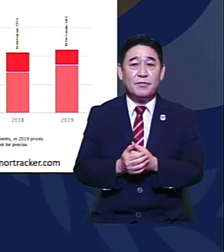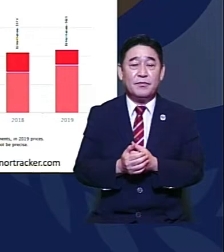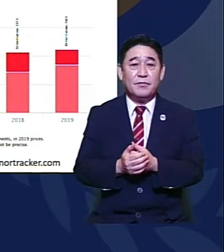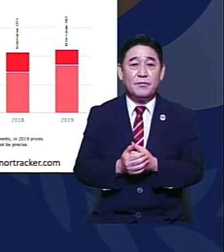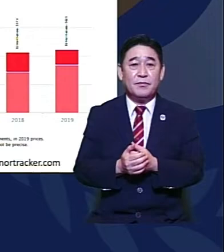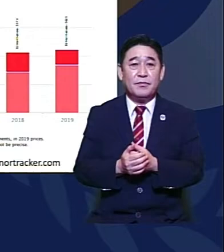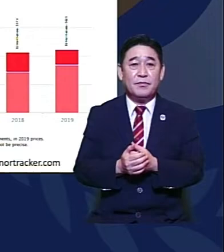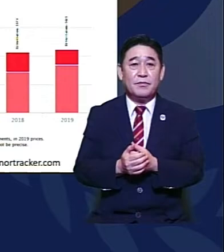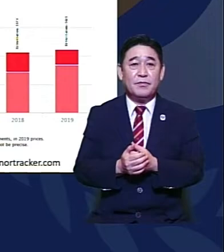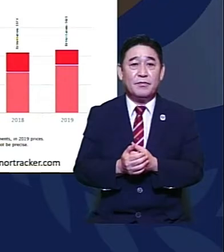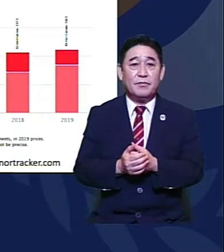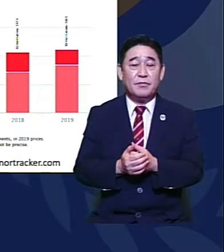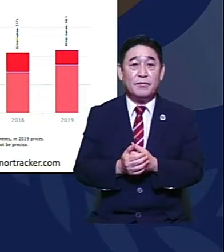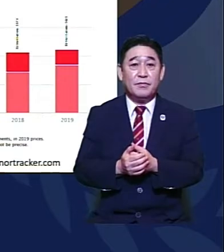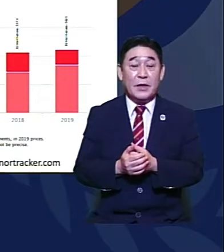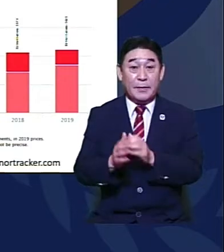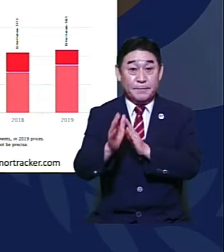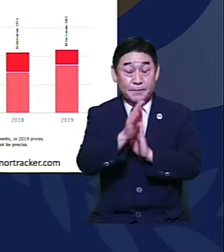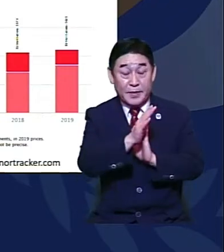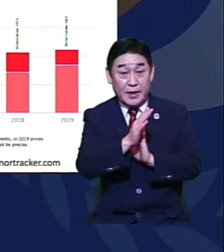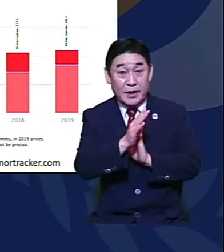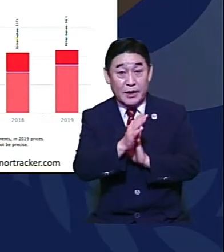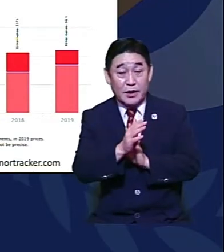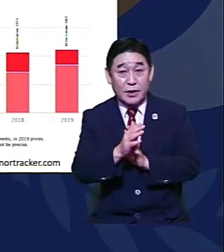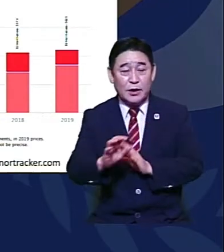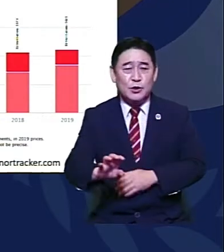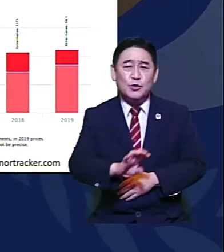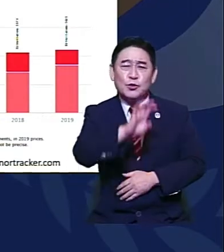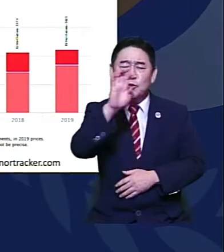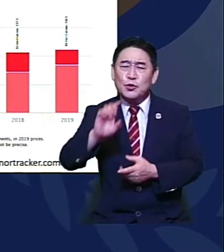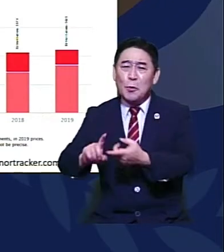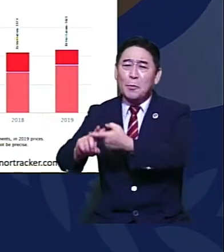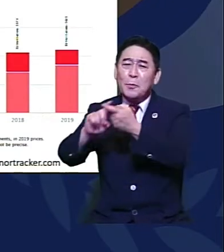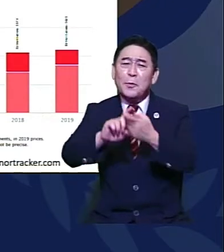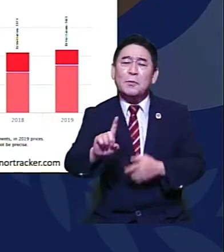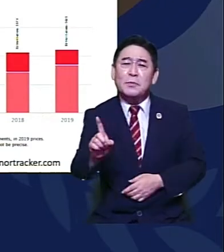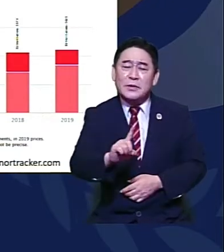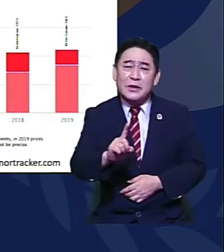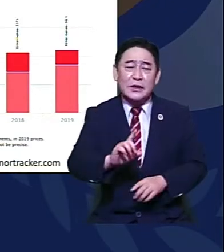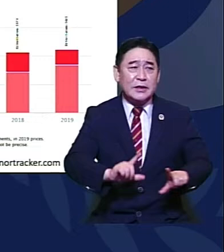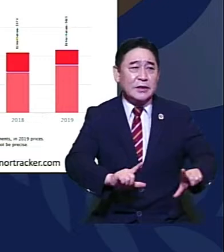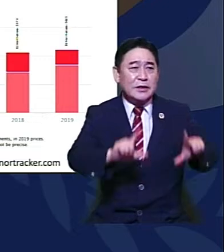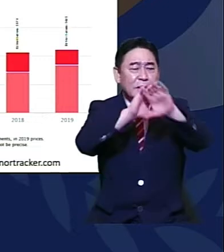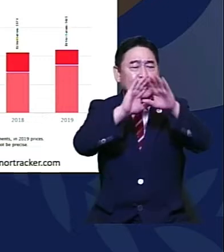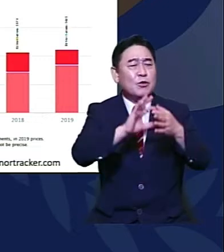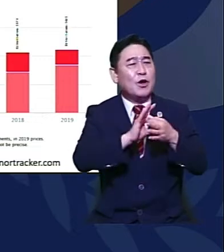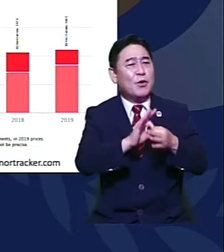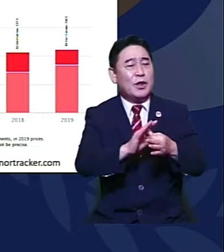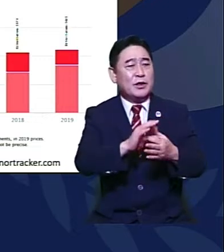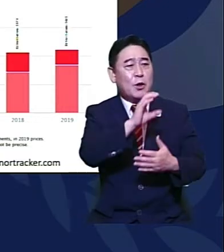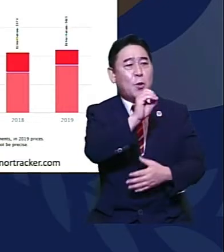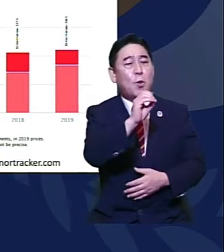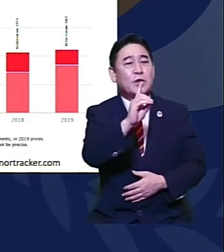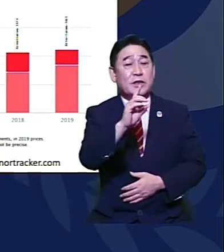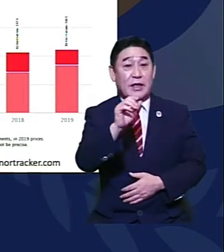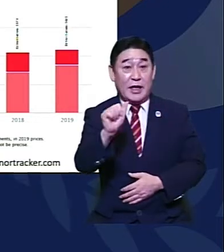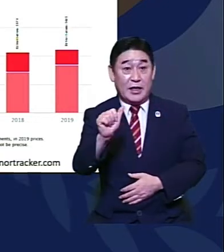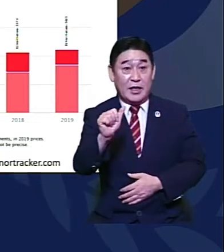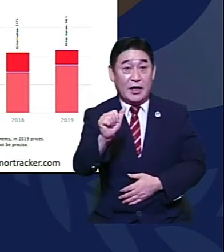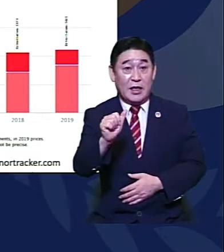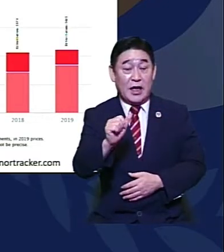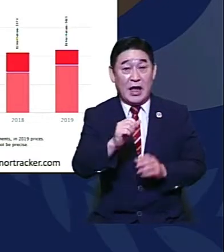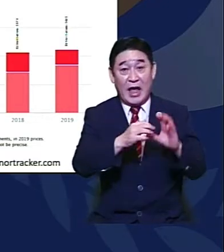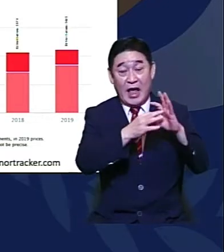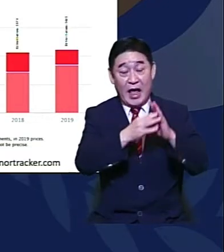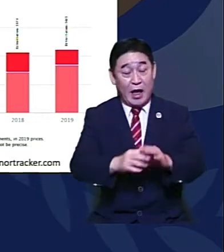On the other hand, EU shows a relatively steady funding trend to climate ODA,